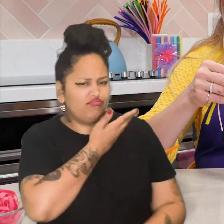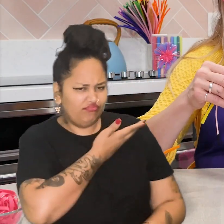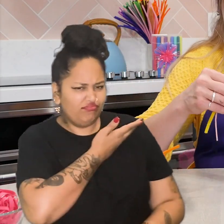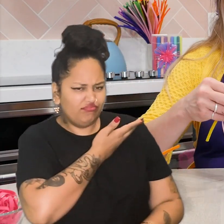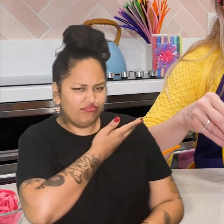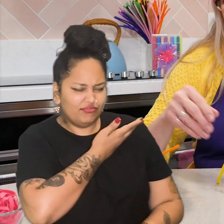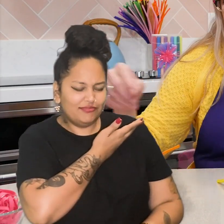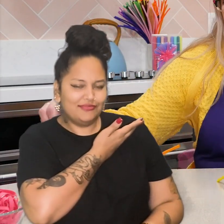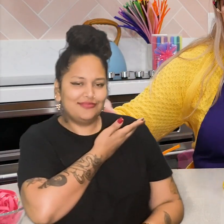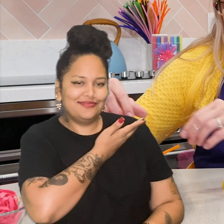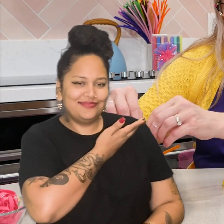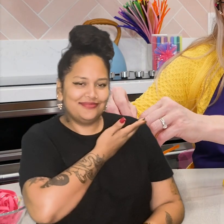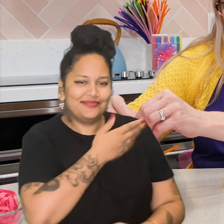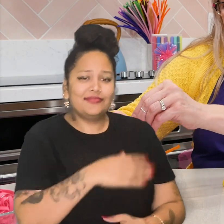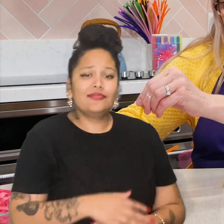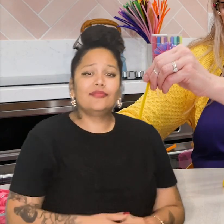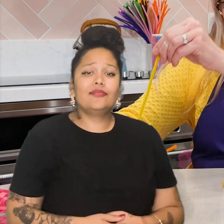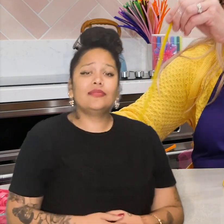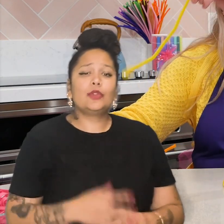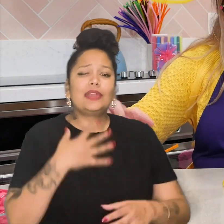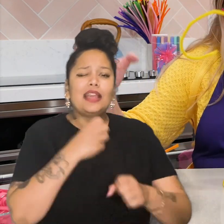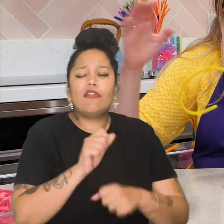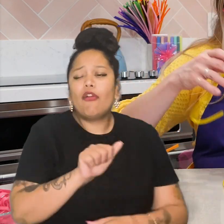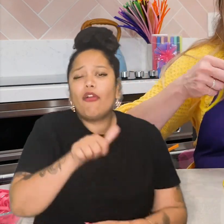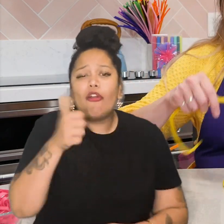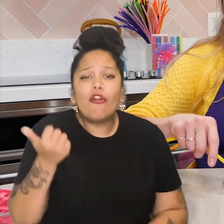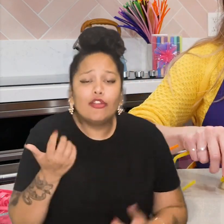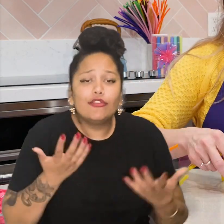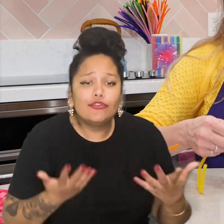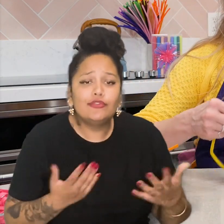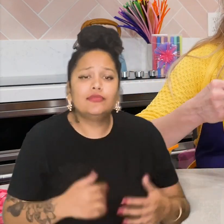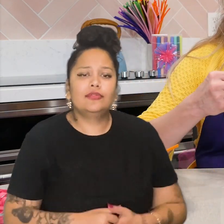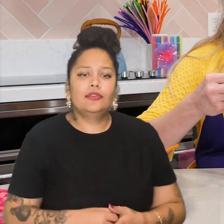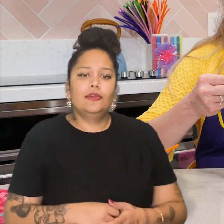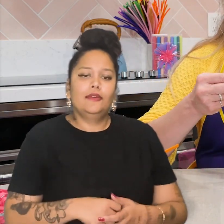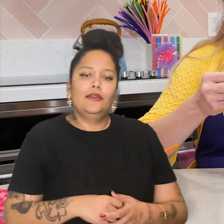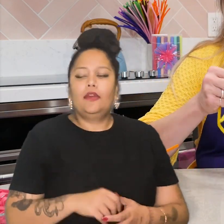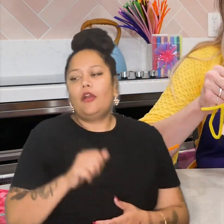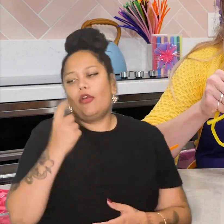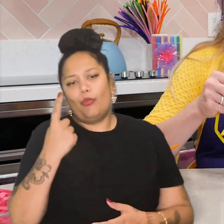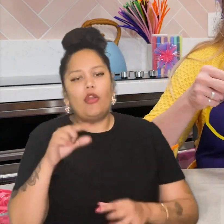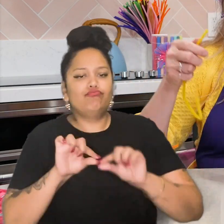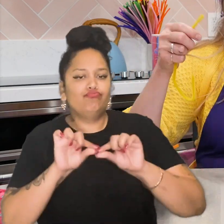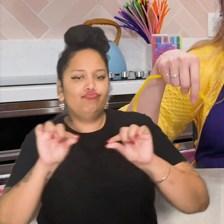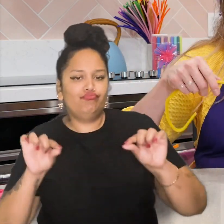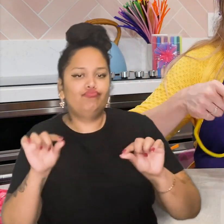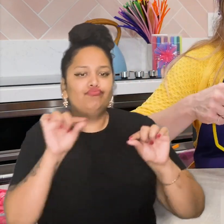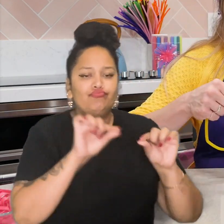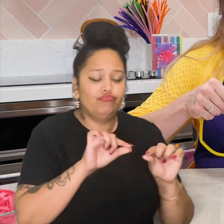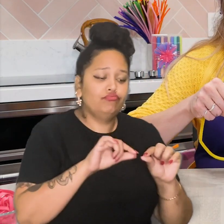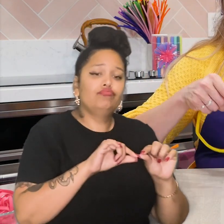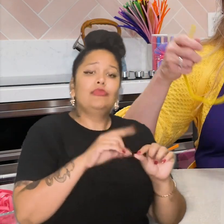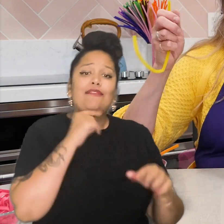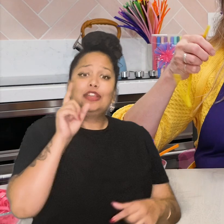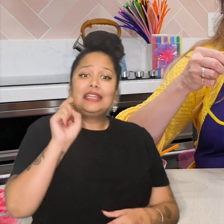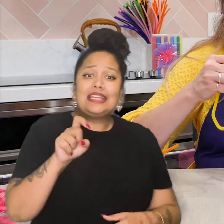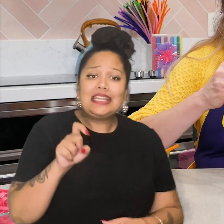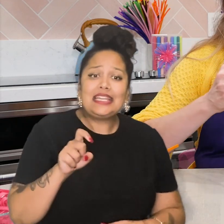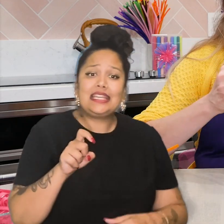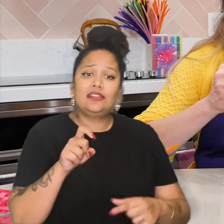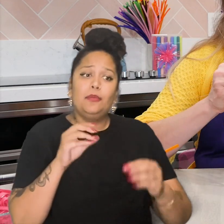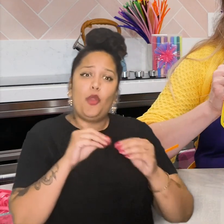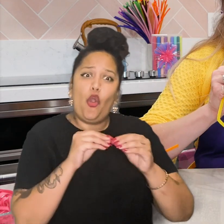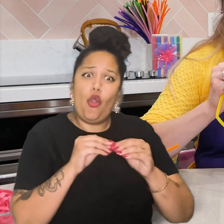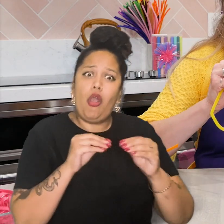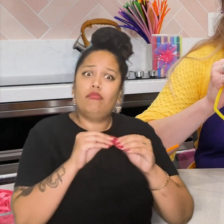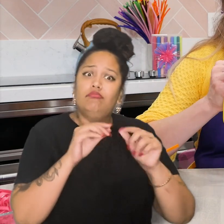Maybe what I'll do is I'll take another pipe cleaner, and if you ever need a pipe cleaner to extend, what you can